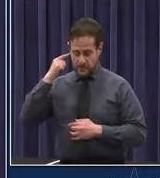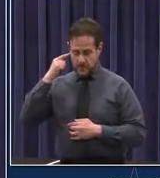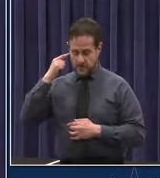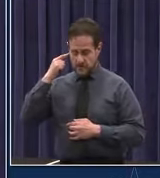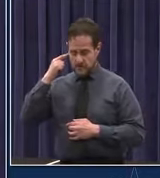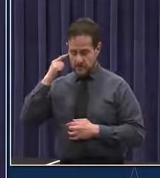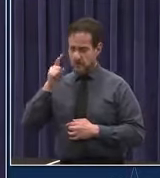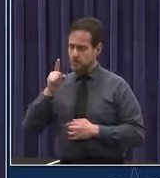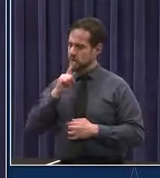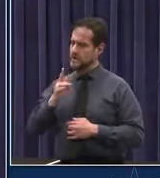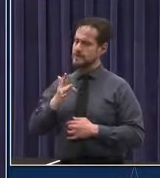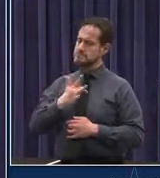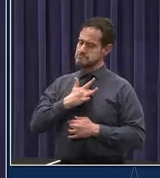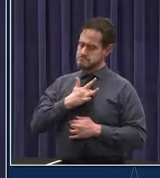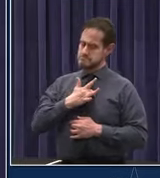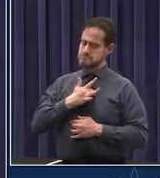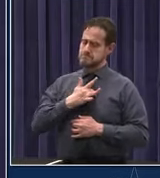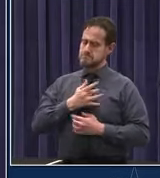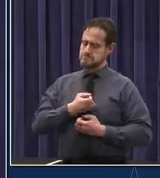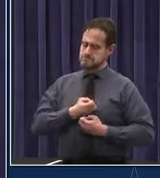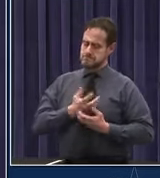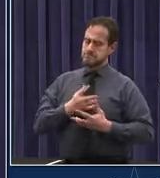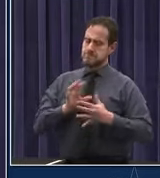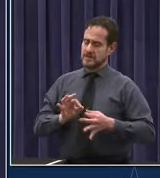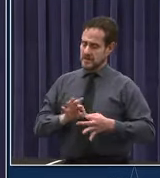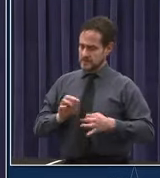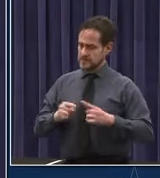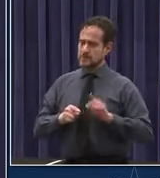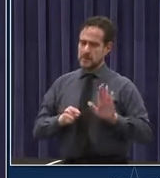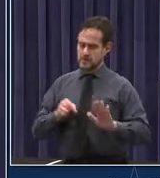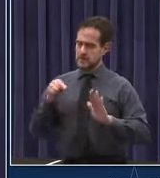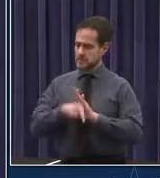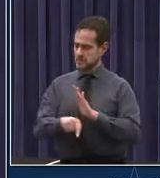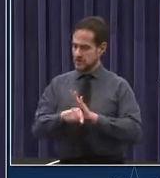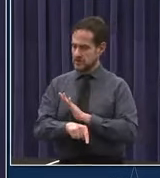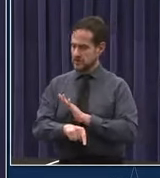you obviously we're sounding very much like a potential mayoral candidate.